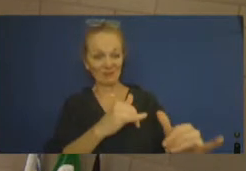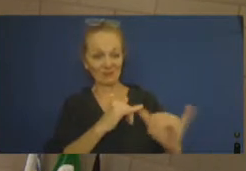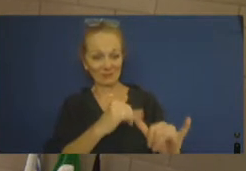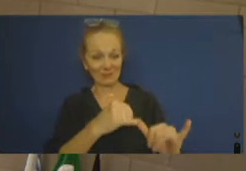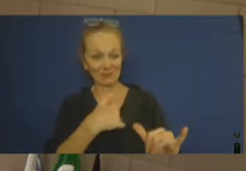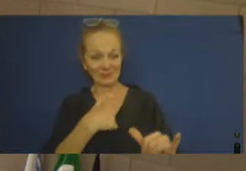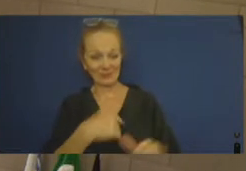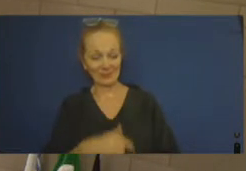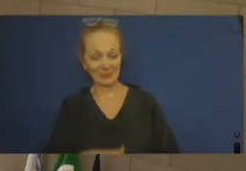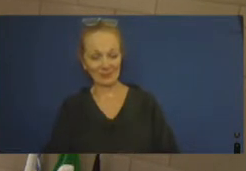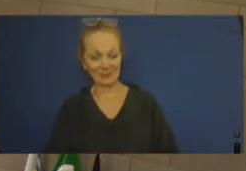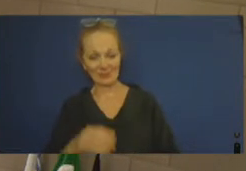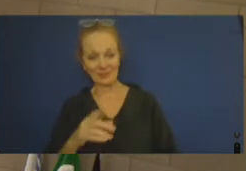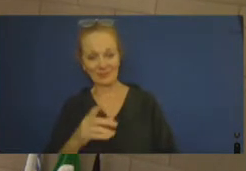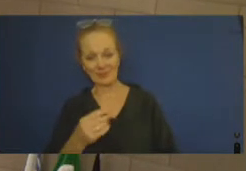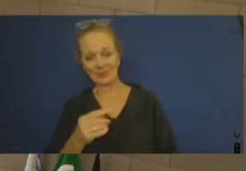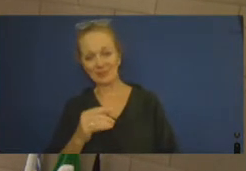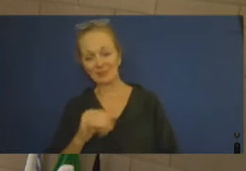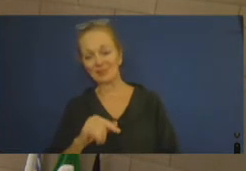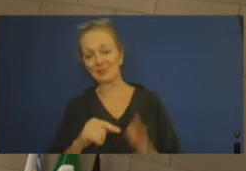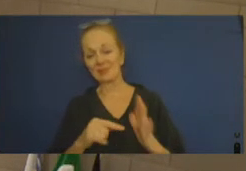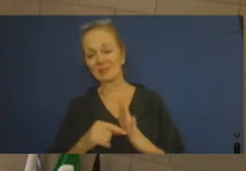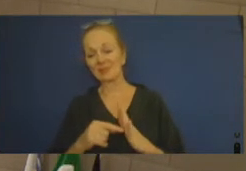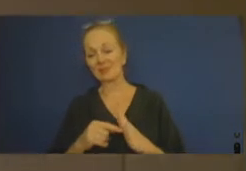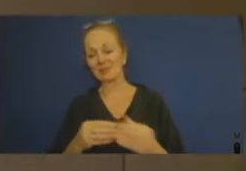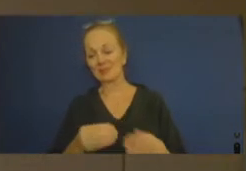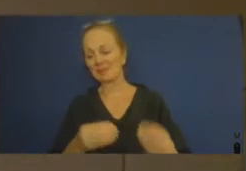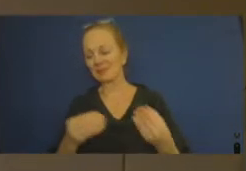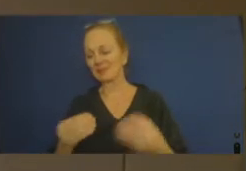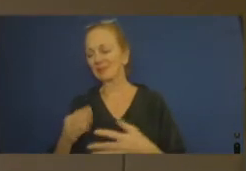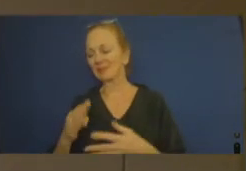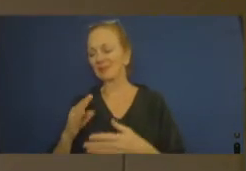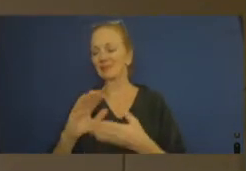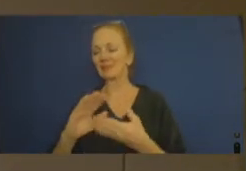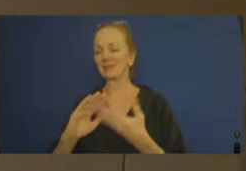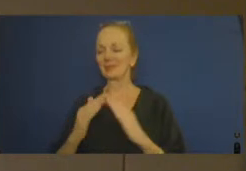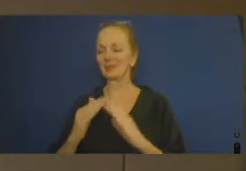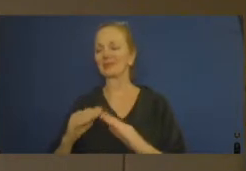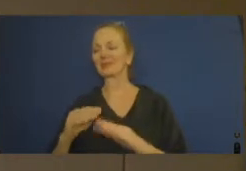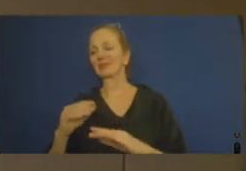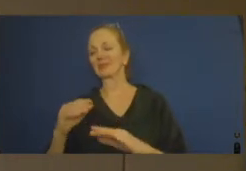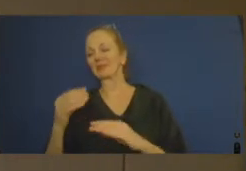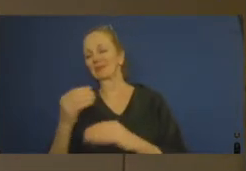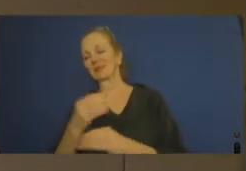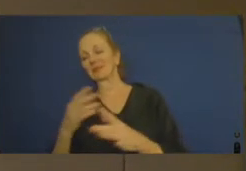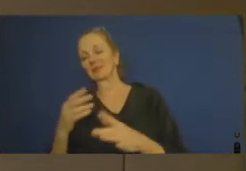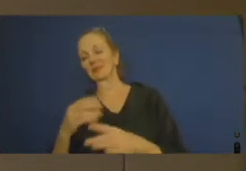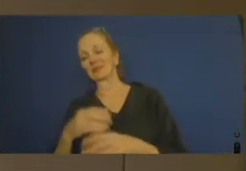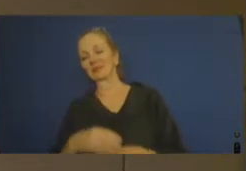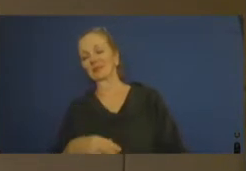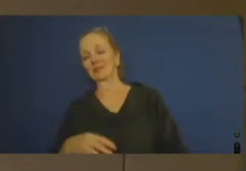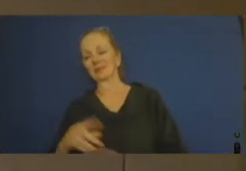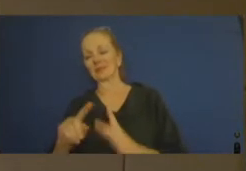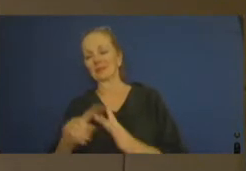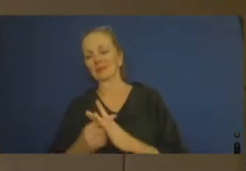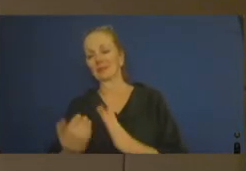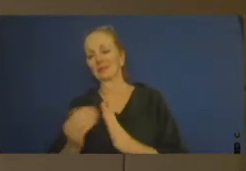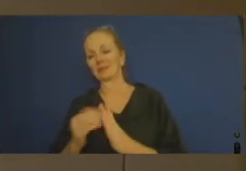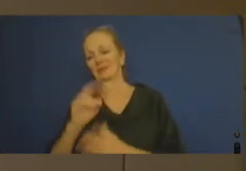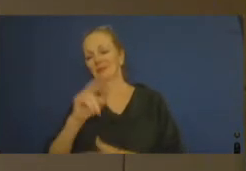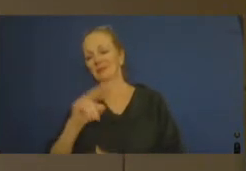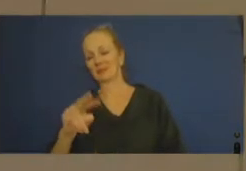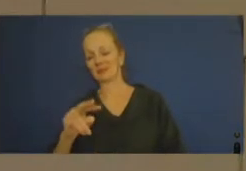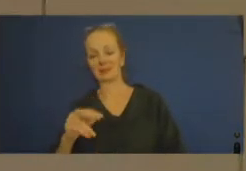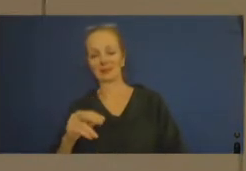by doing this, you're giving the public notice that right. the hearing will start up again on the 22nd. Right. So we have